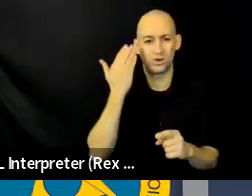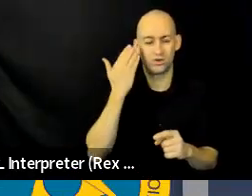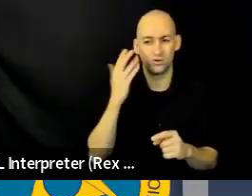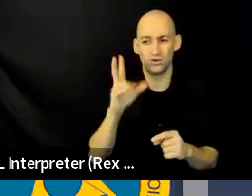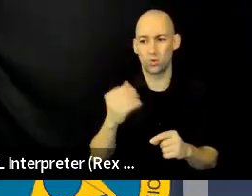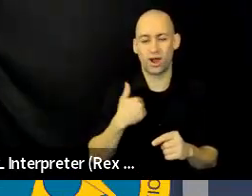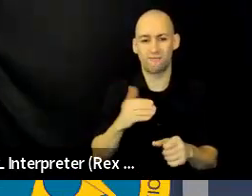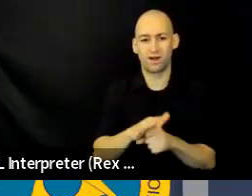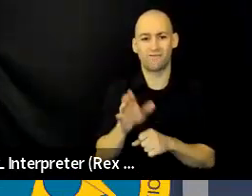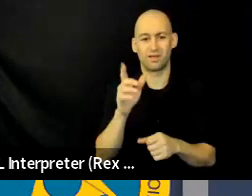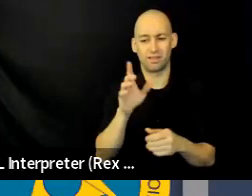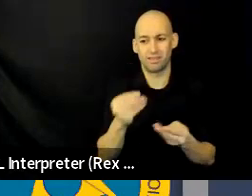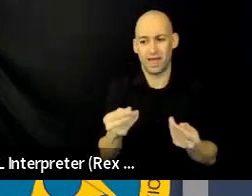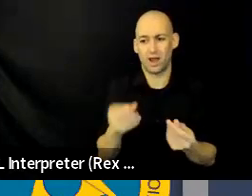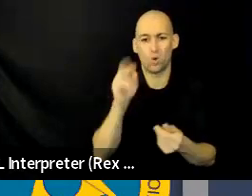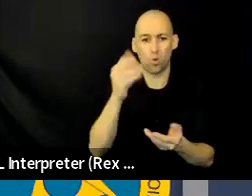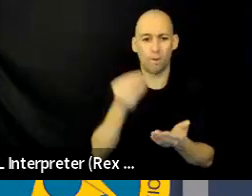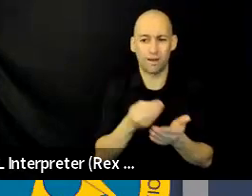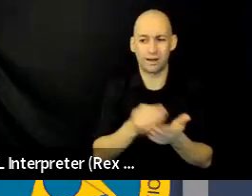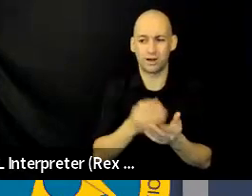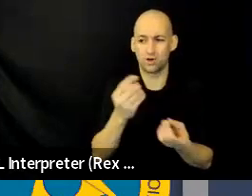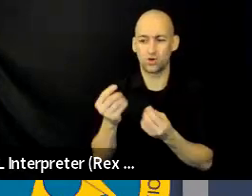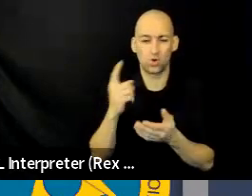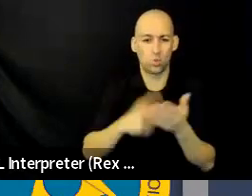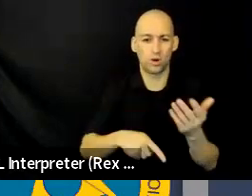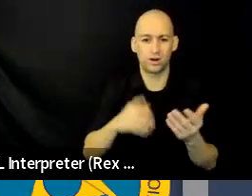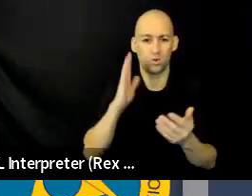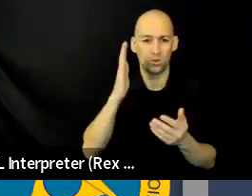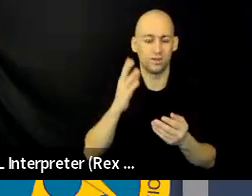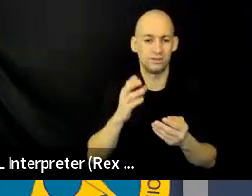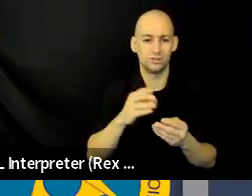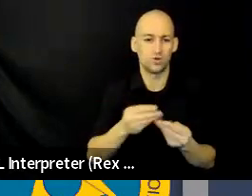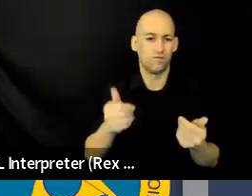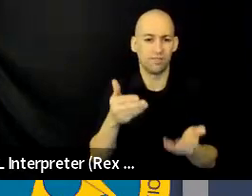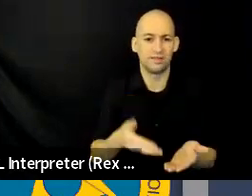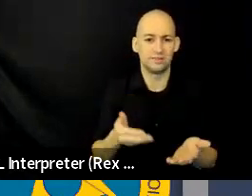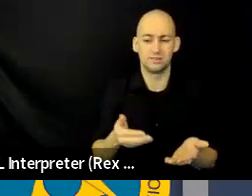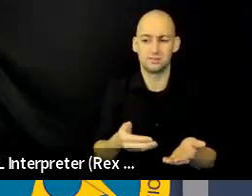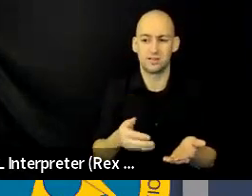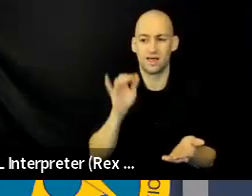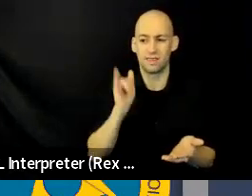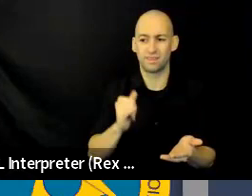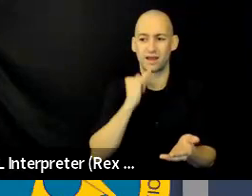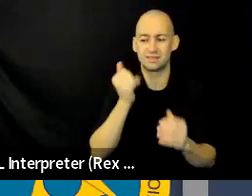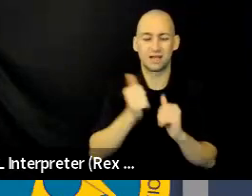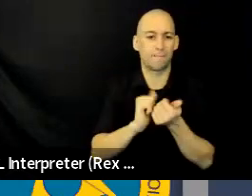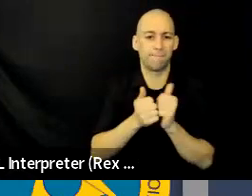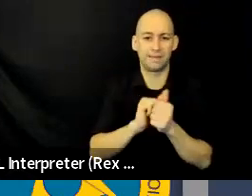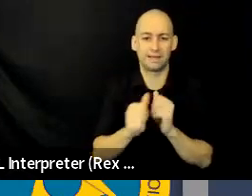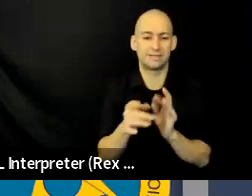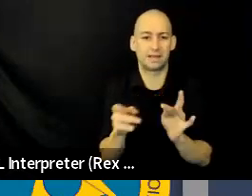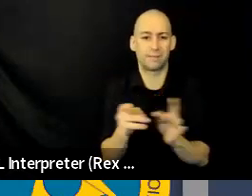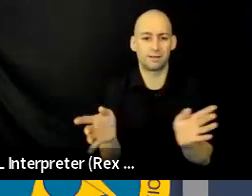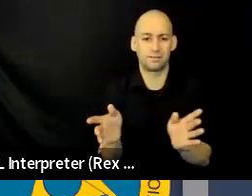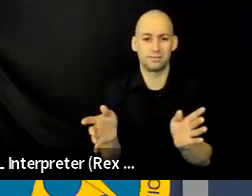we don't have enough money to do what would ultimately solve this. And that is a competing statement for me.